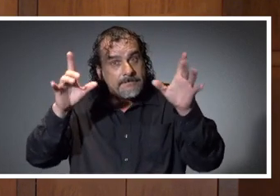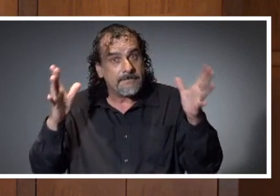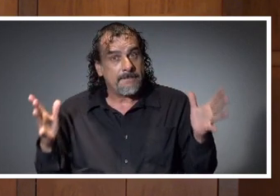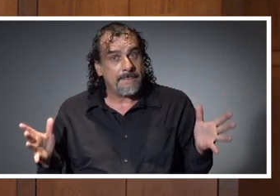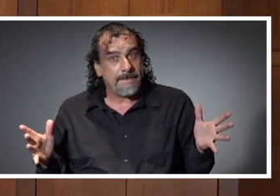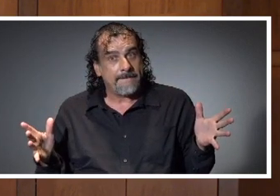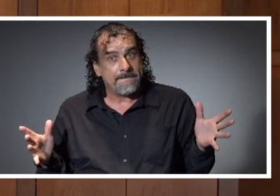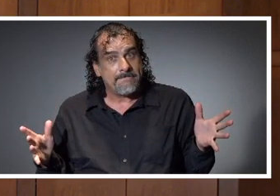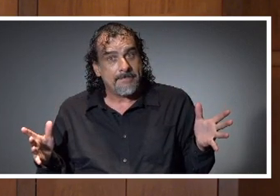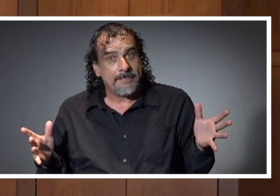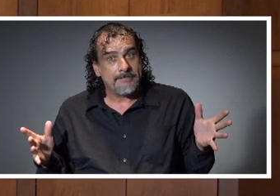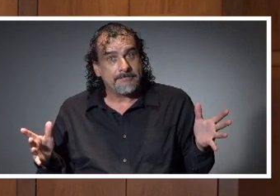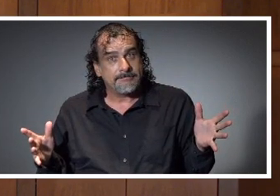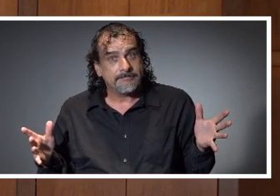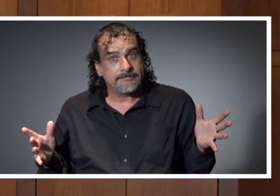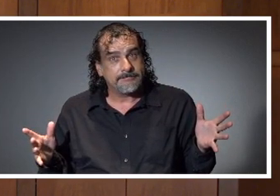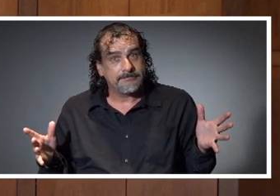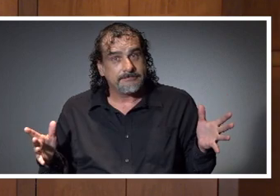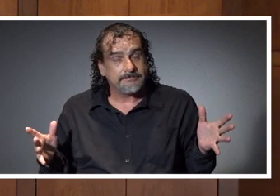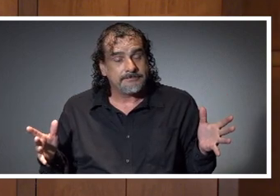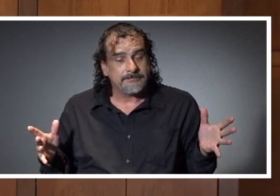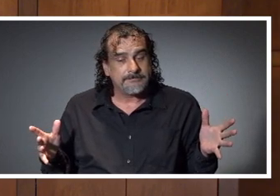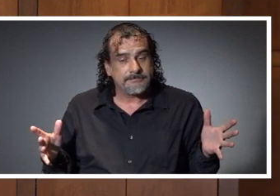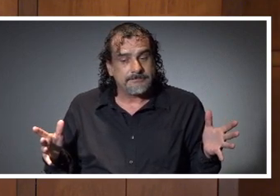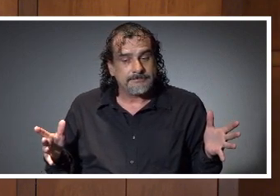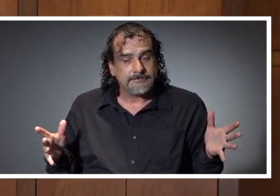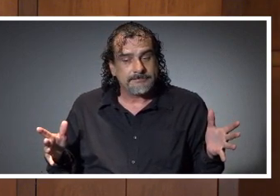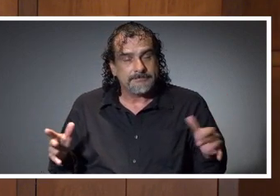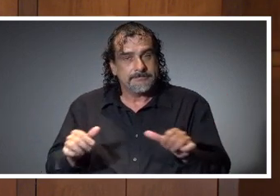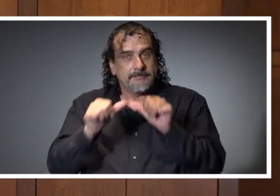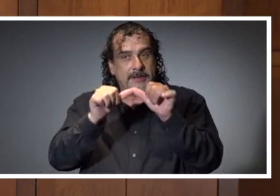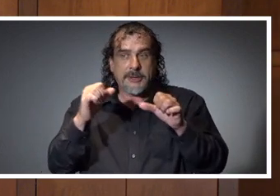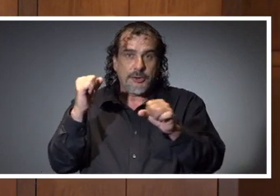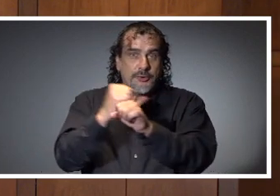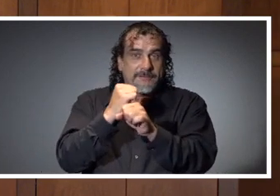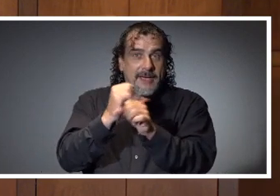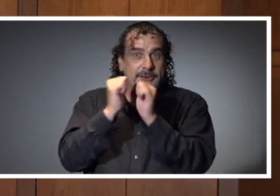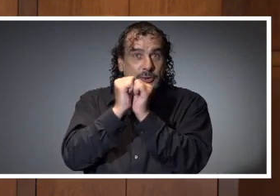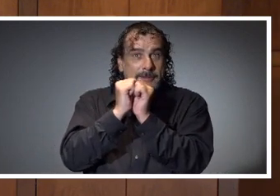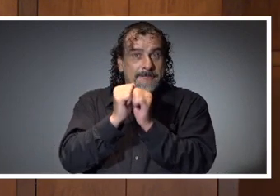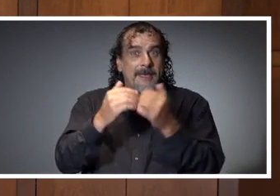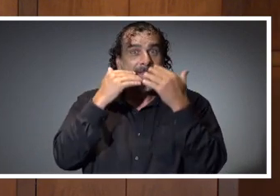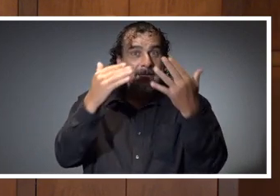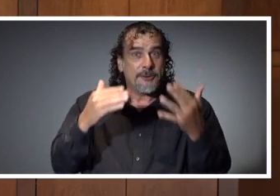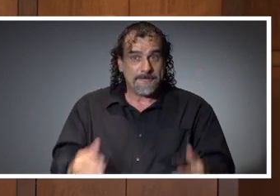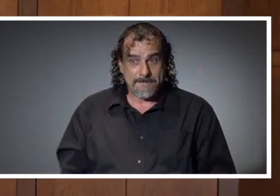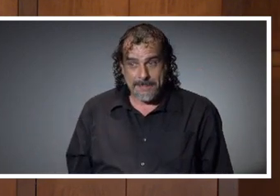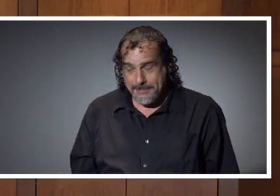very, very distant from one another, and let's continue to fight this virus. Thank you all.